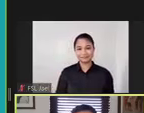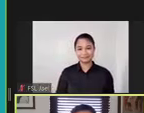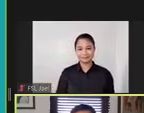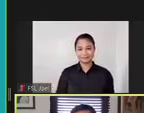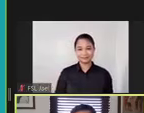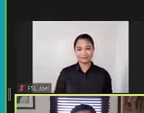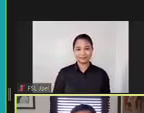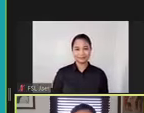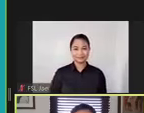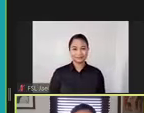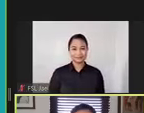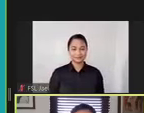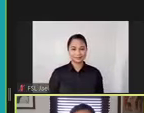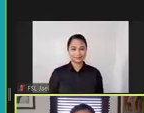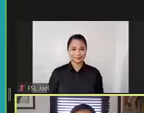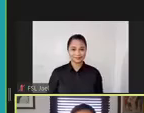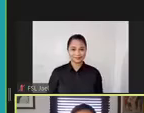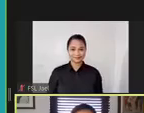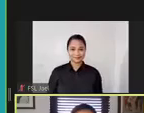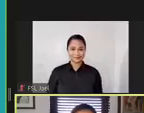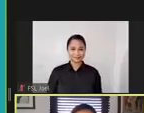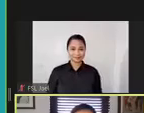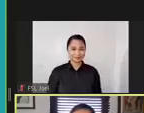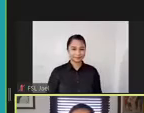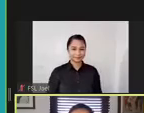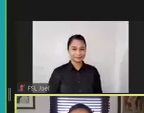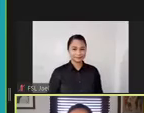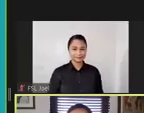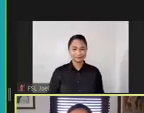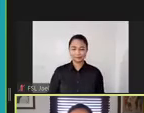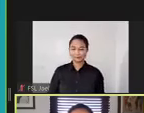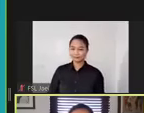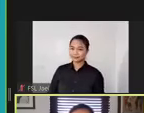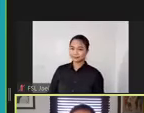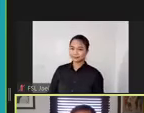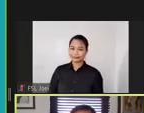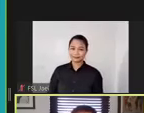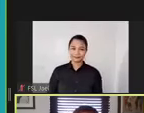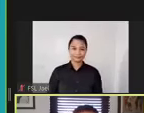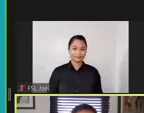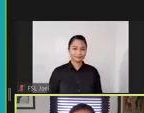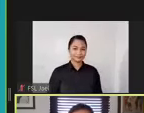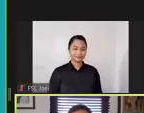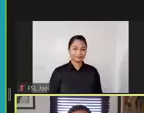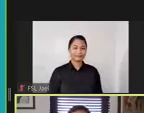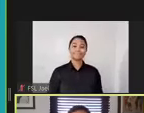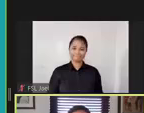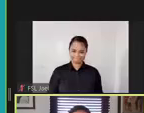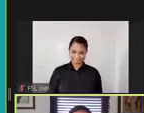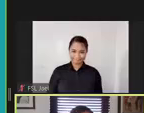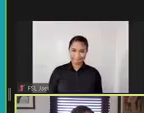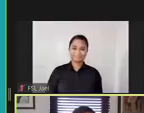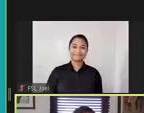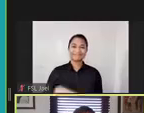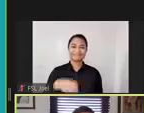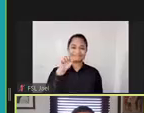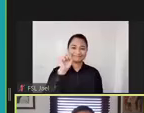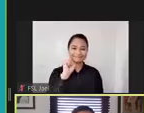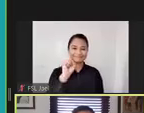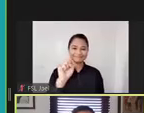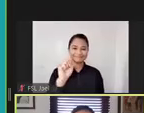The SDGs. Having the SDGs as a guide and as a common goal